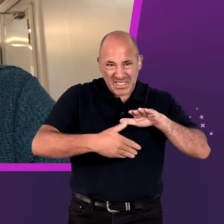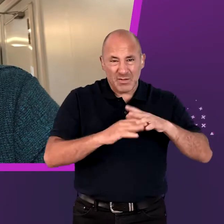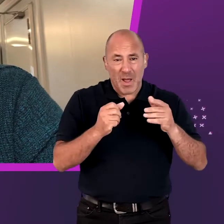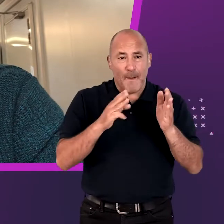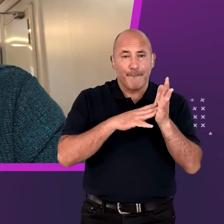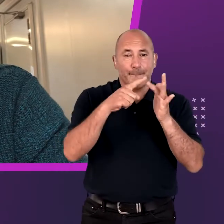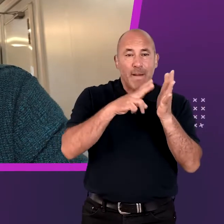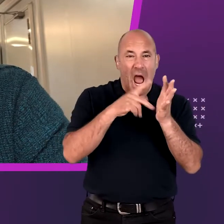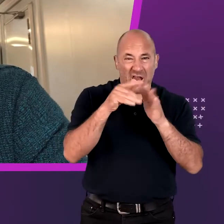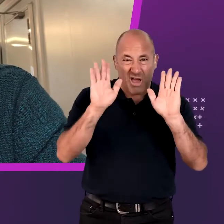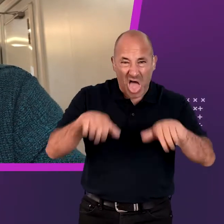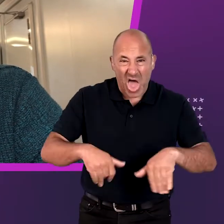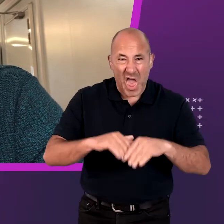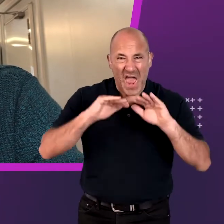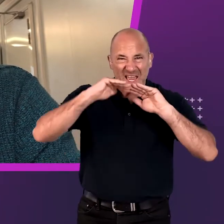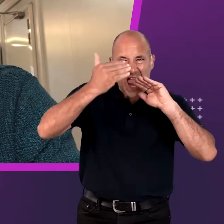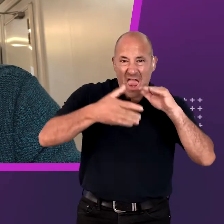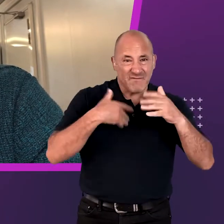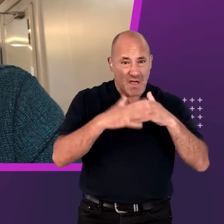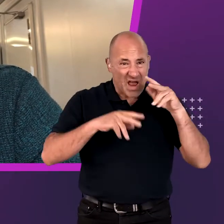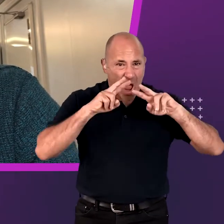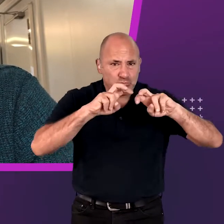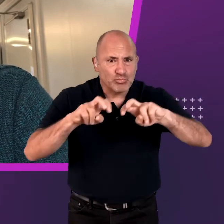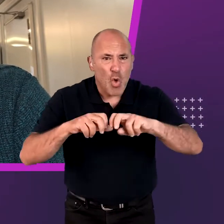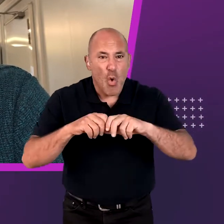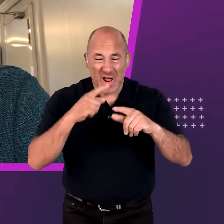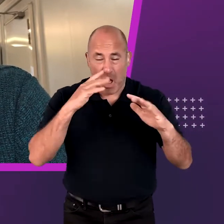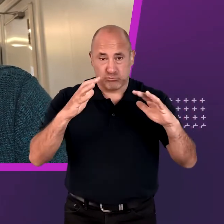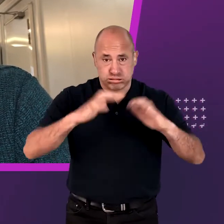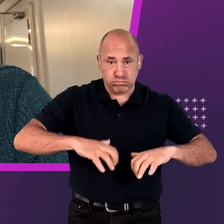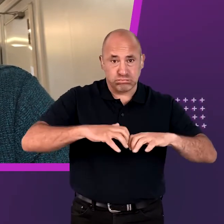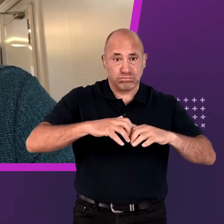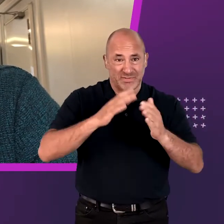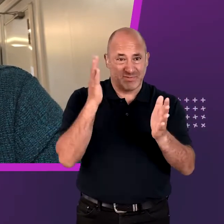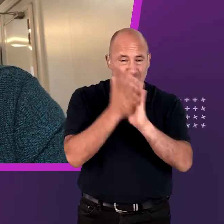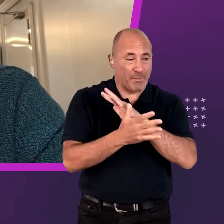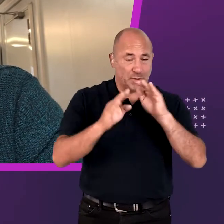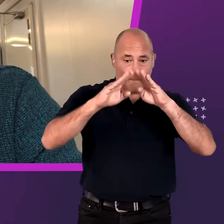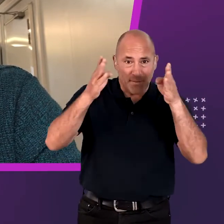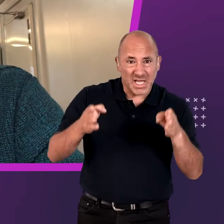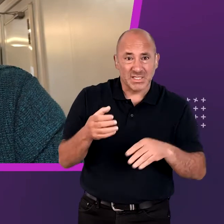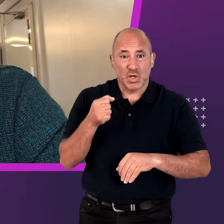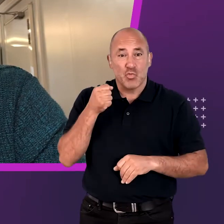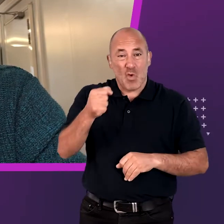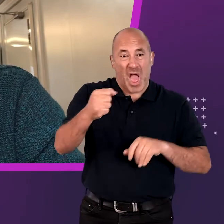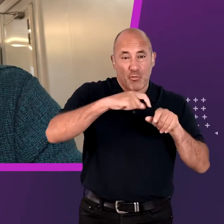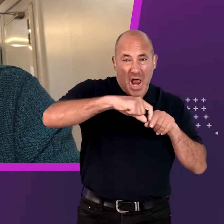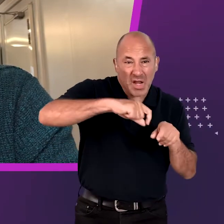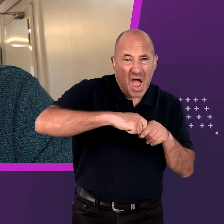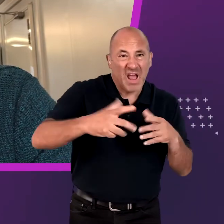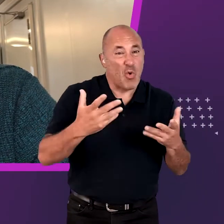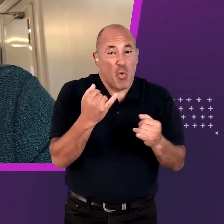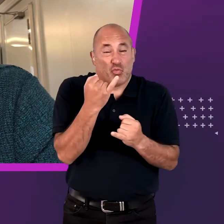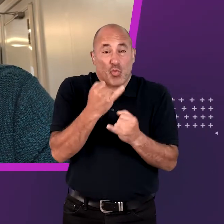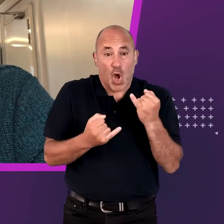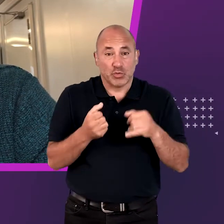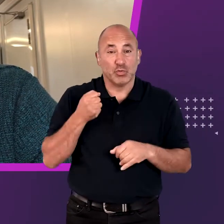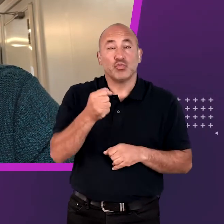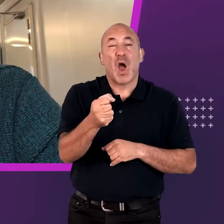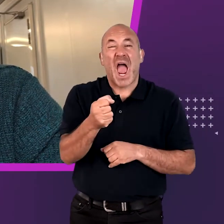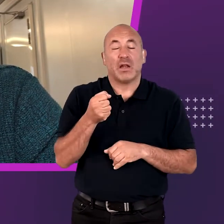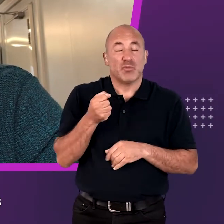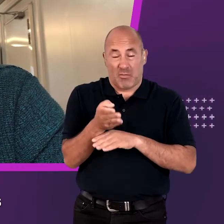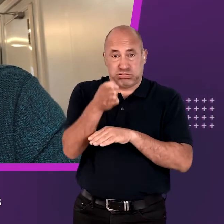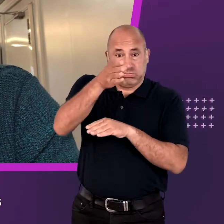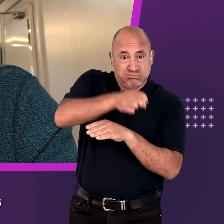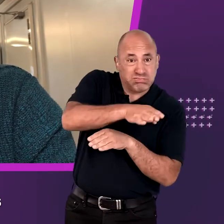tracks, we've got abandoned mines, unexplored caves, and all of these can collapse and damage buildings, railway